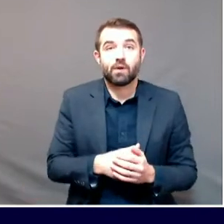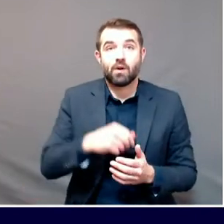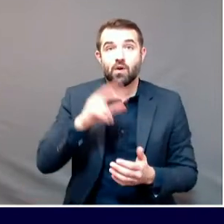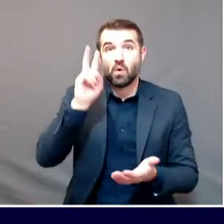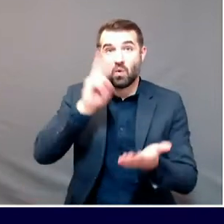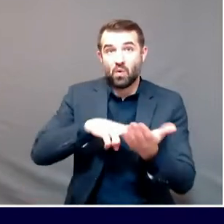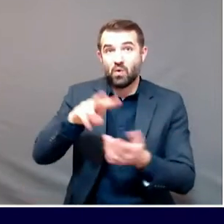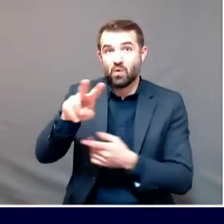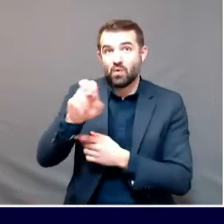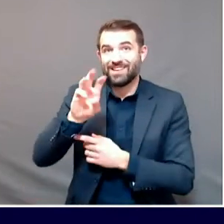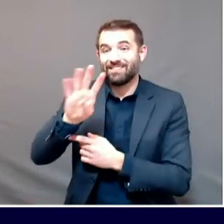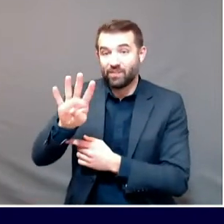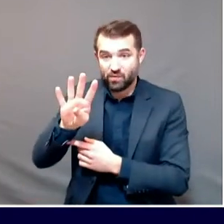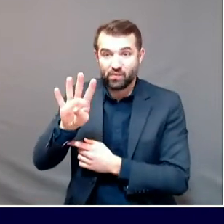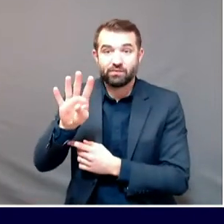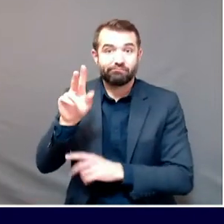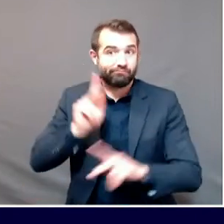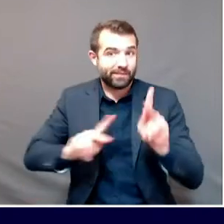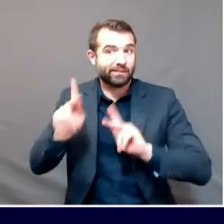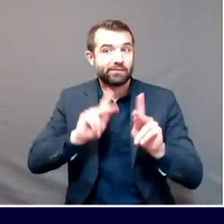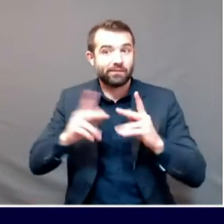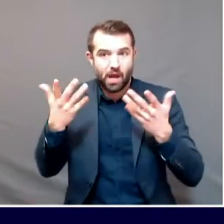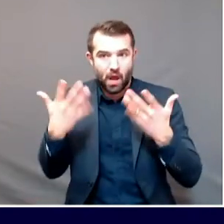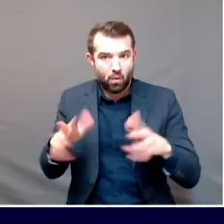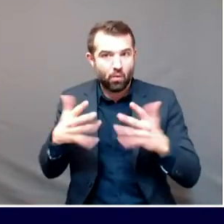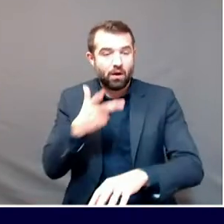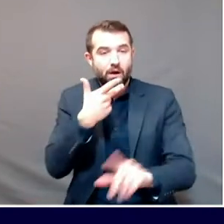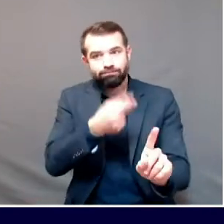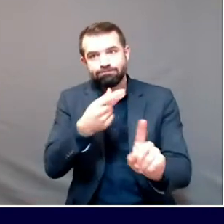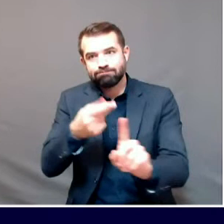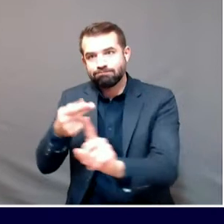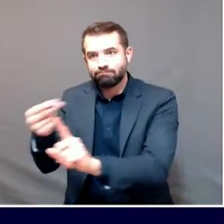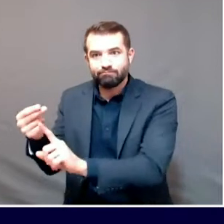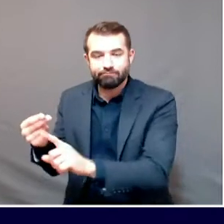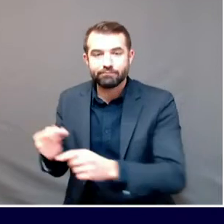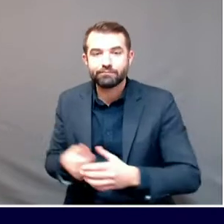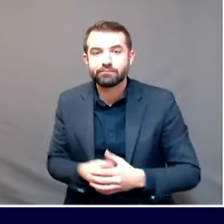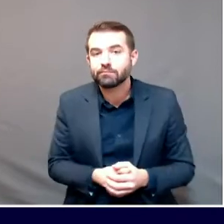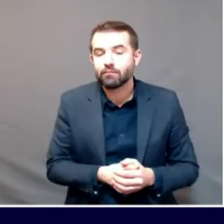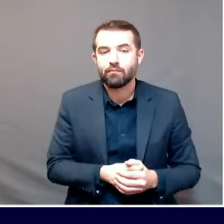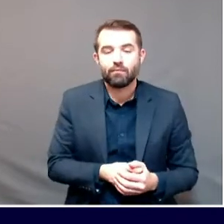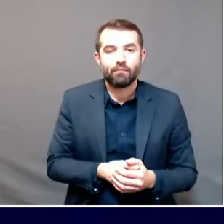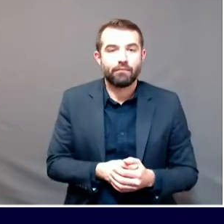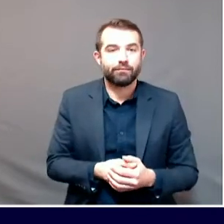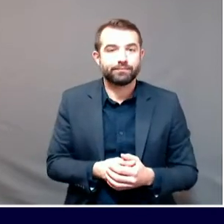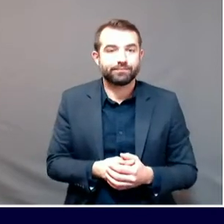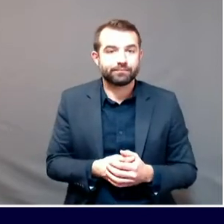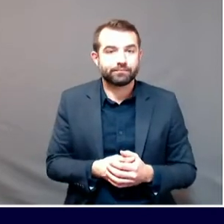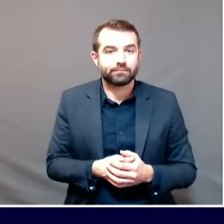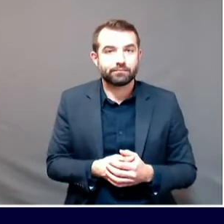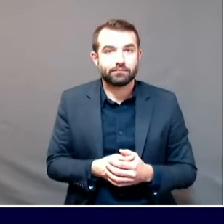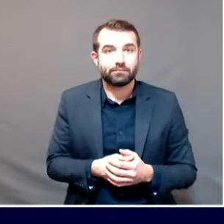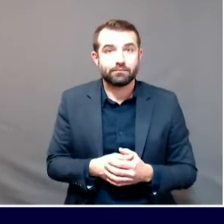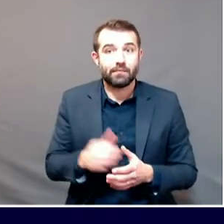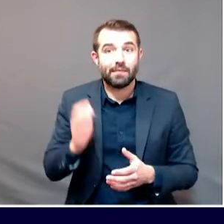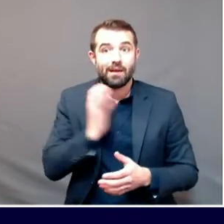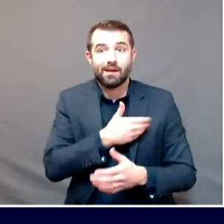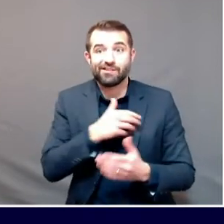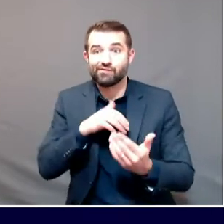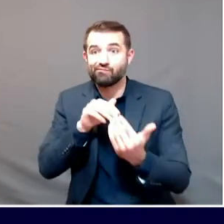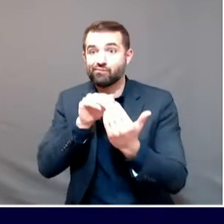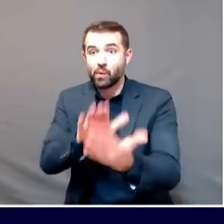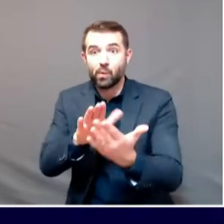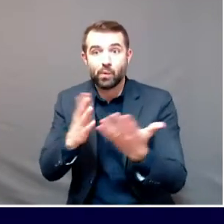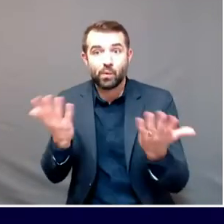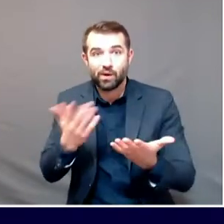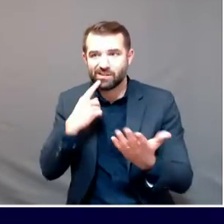2,264 people who have received their first dose of the COVID-19 vaccine. As per our approach, those individuals